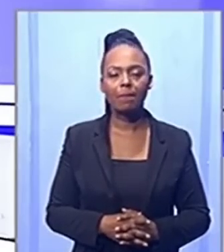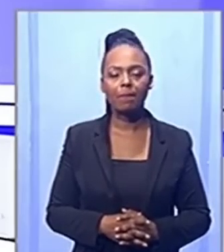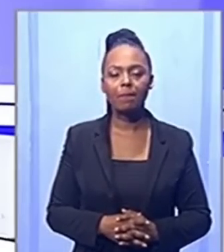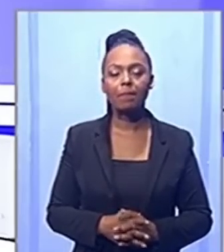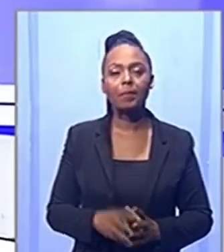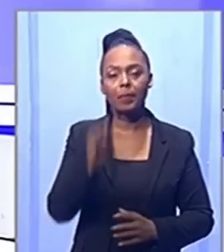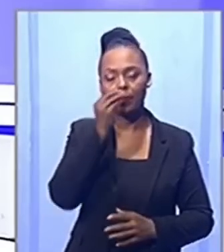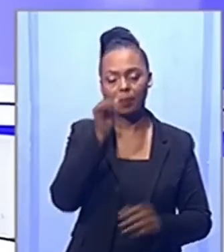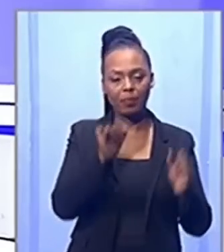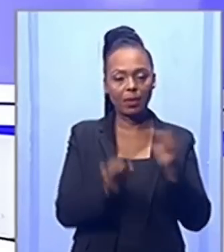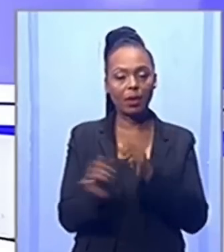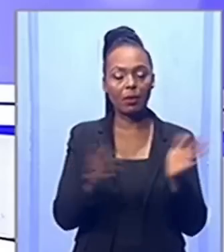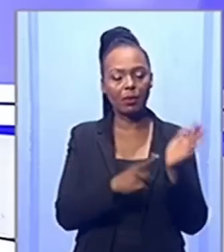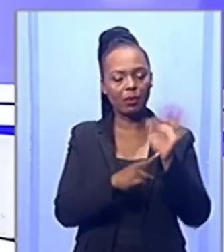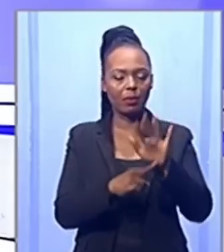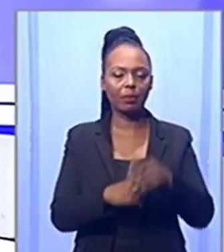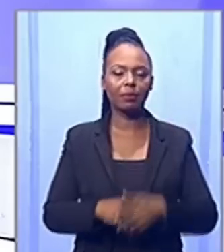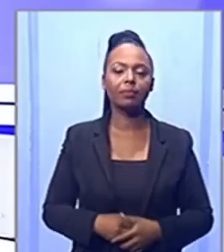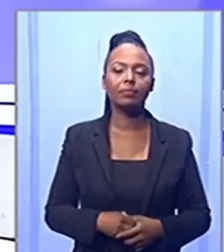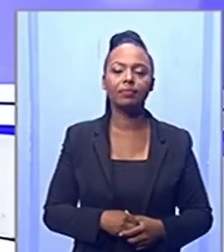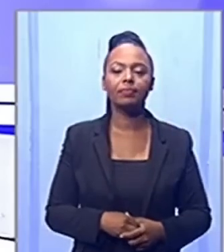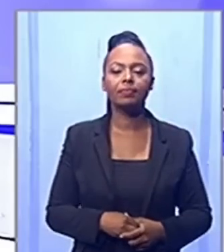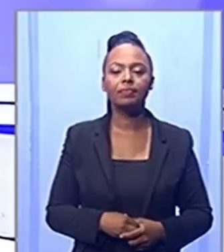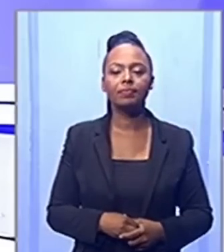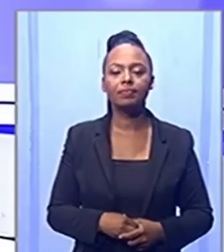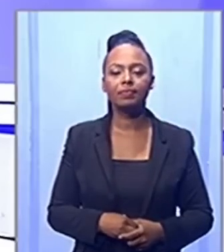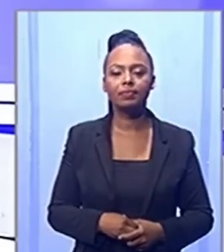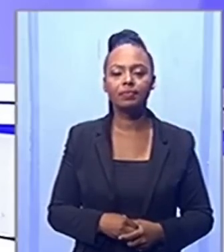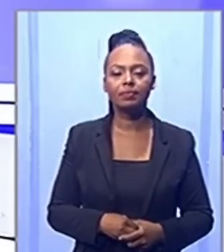Mohi bolibi ba latela ka namane tshehla.